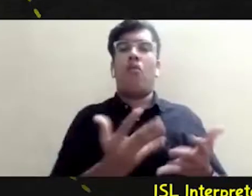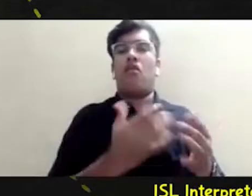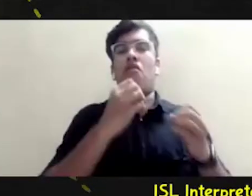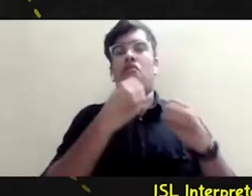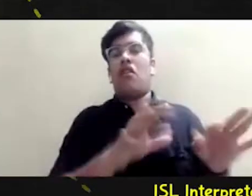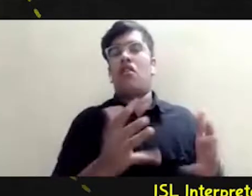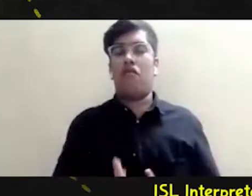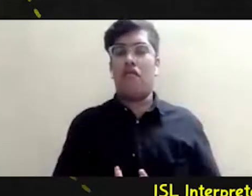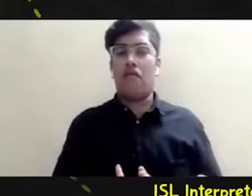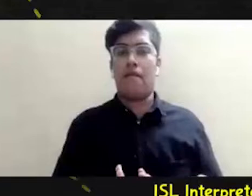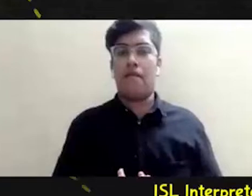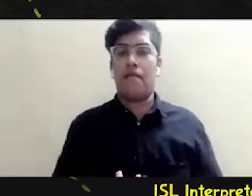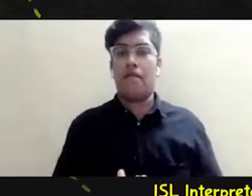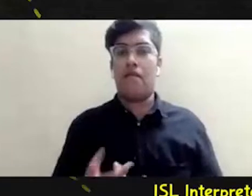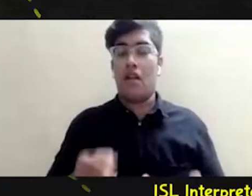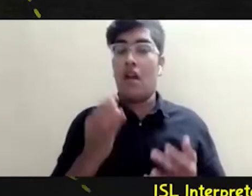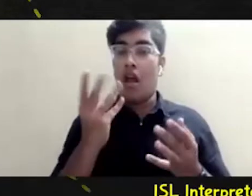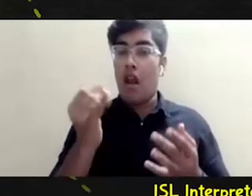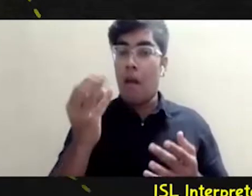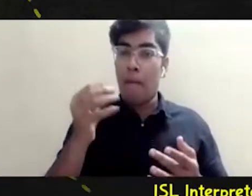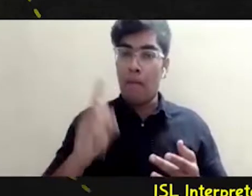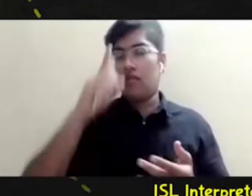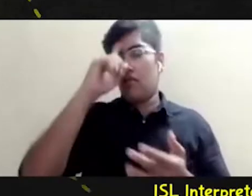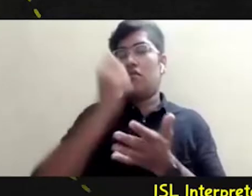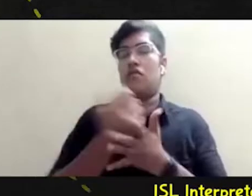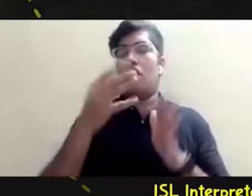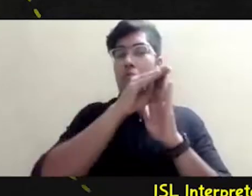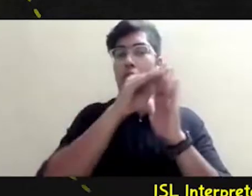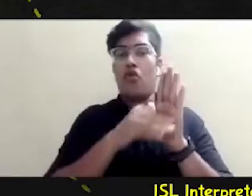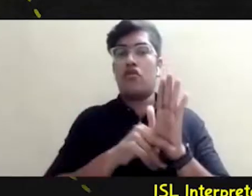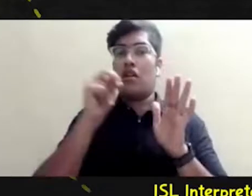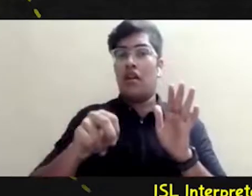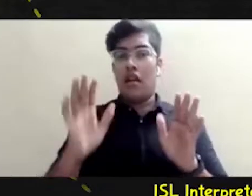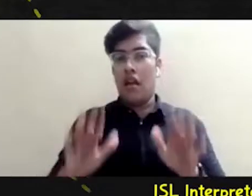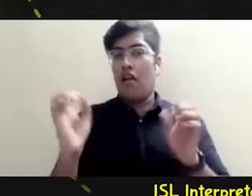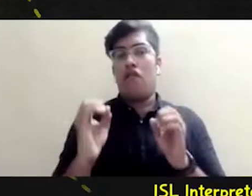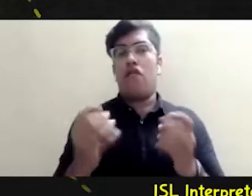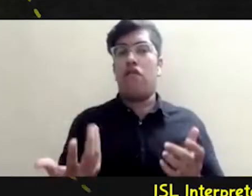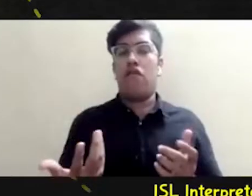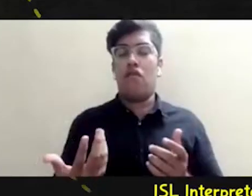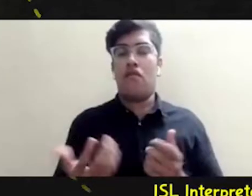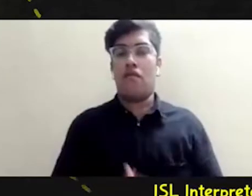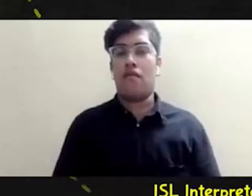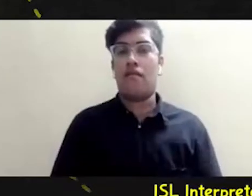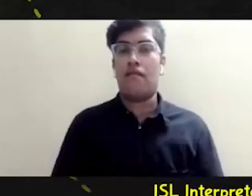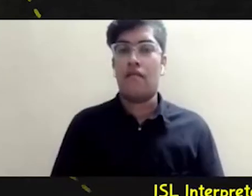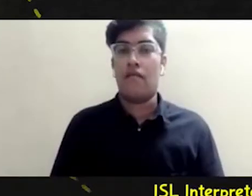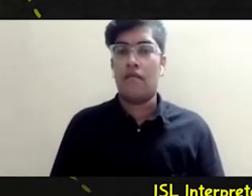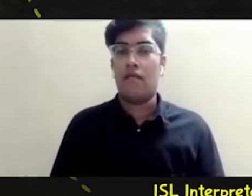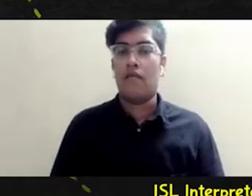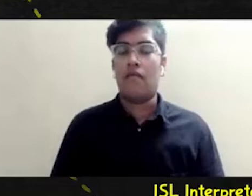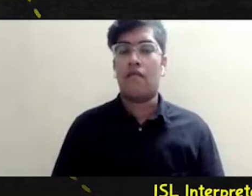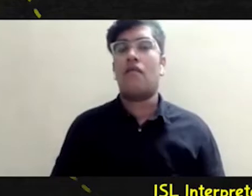right? Again, number seems to decide the need for policy, but how will a stigmatized population group come out about